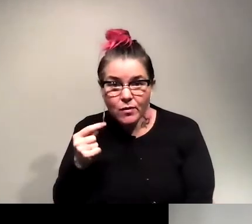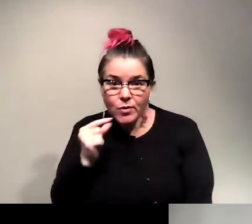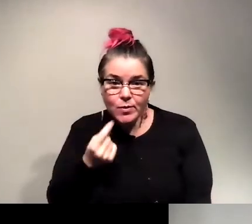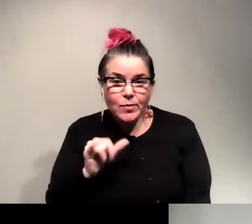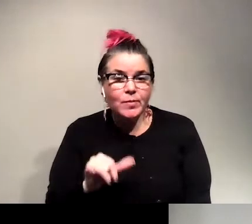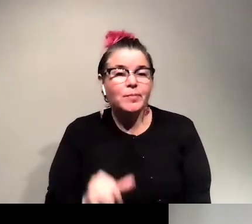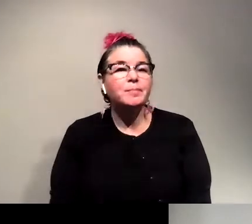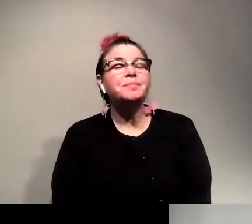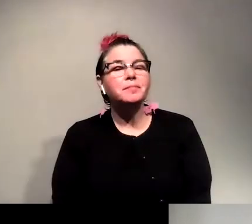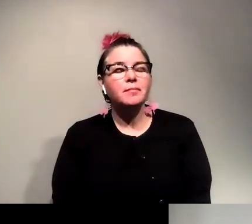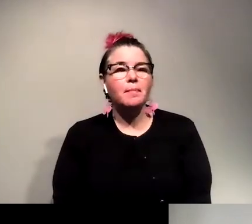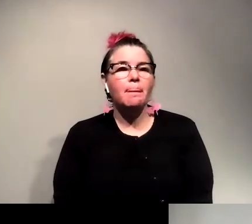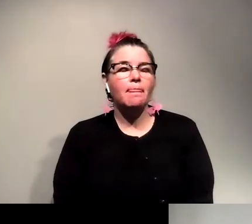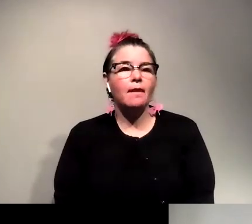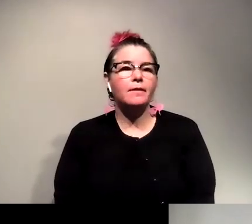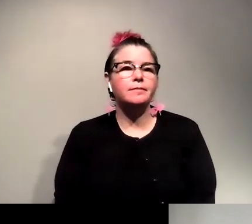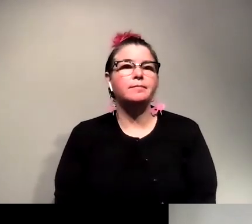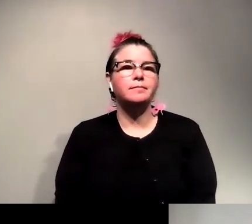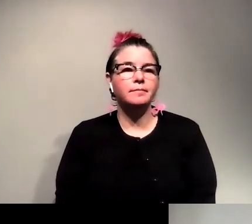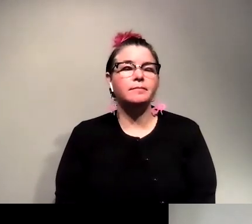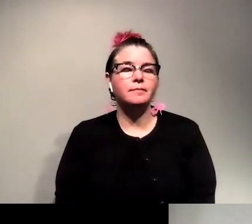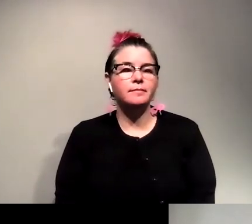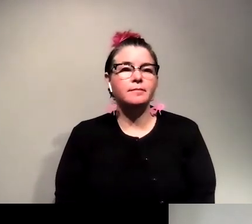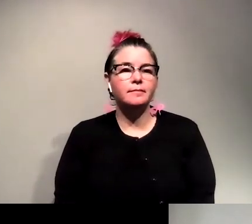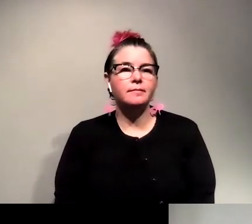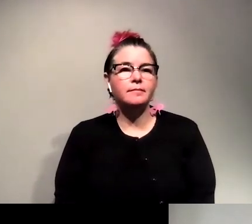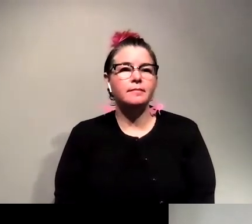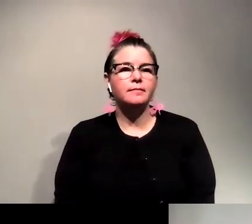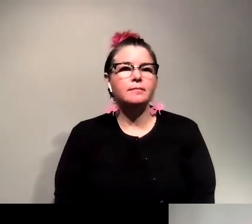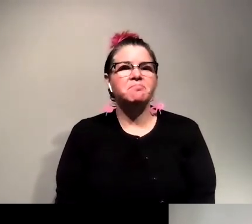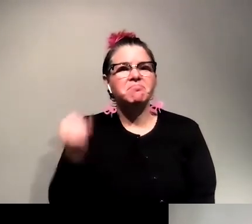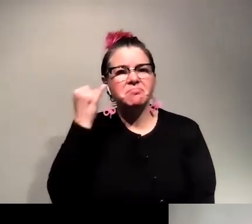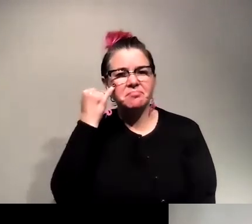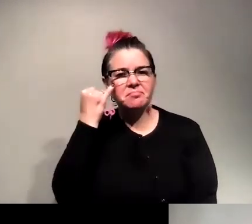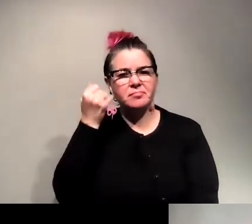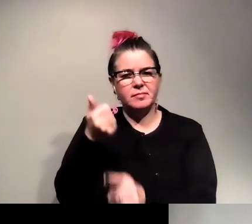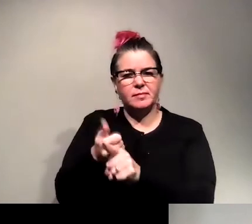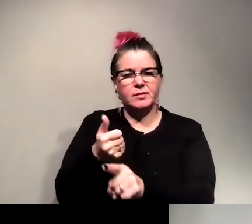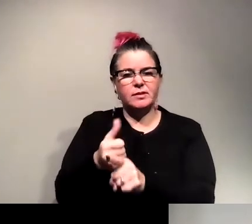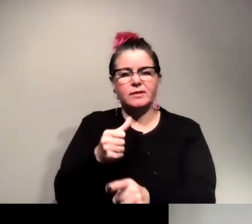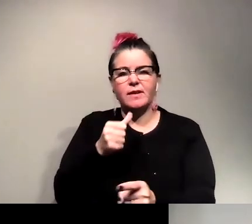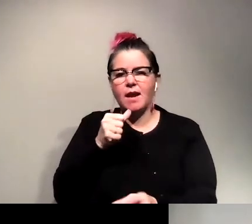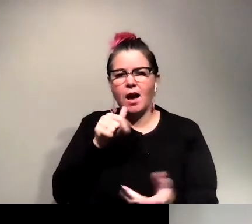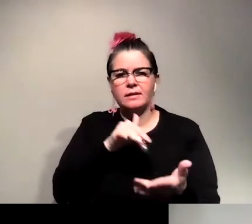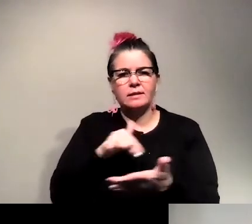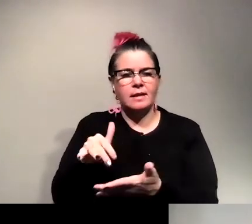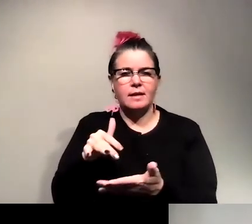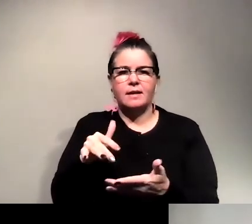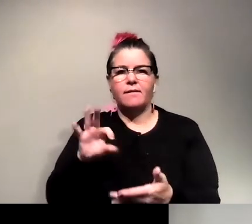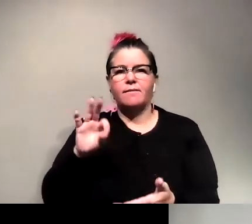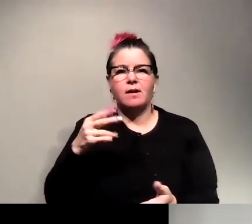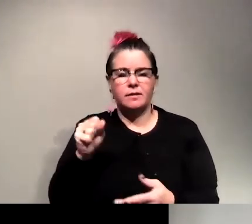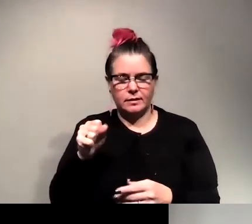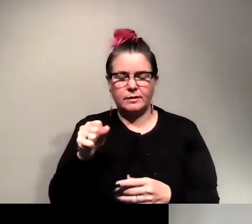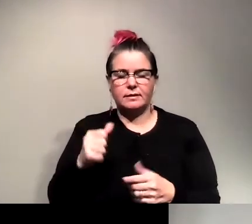That's awesome. Cool. So like if you were not studying fungus that lives